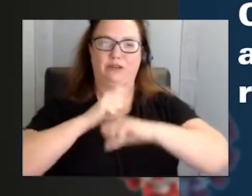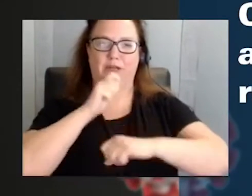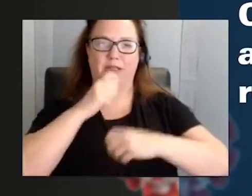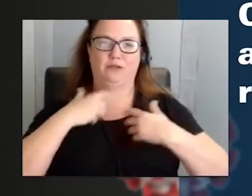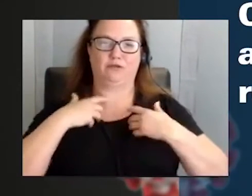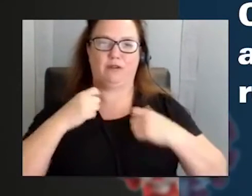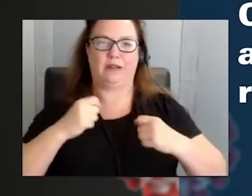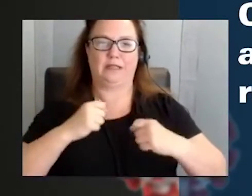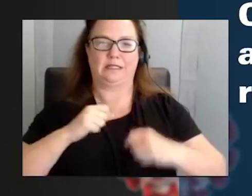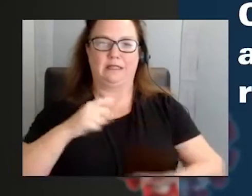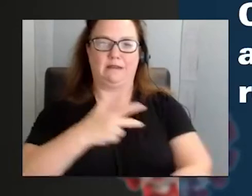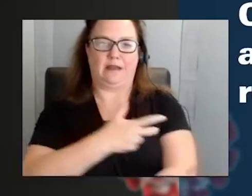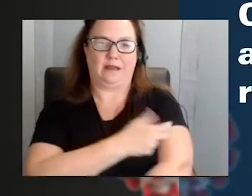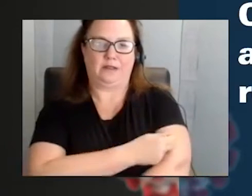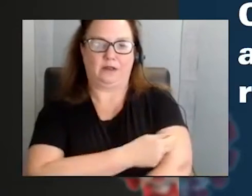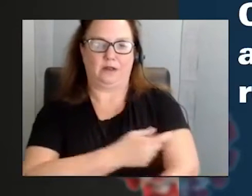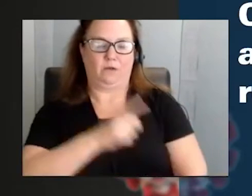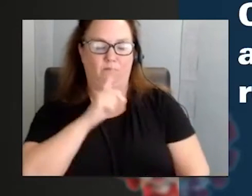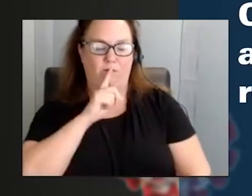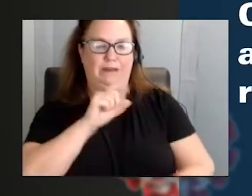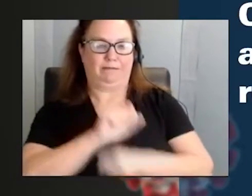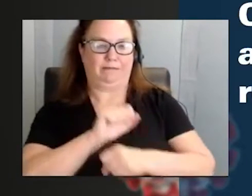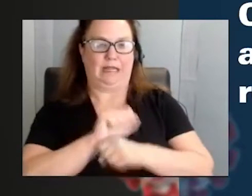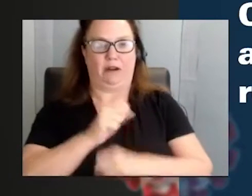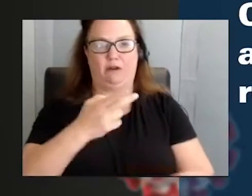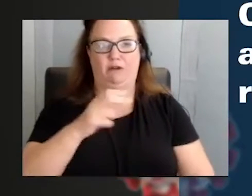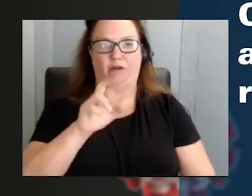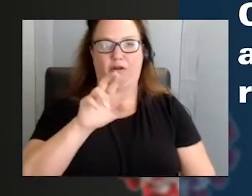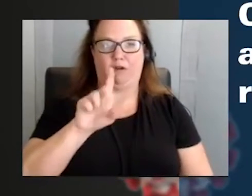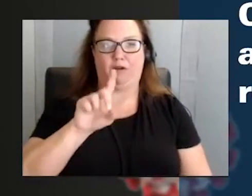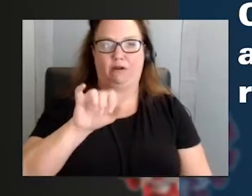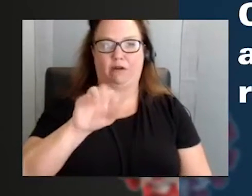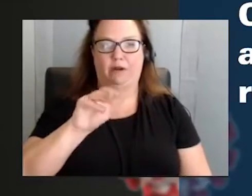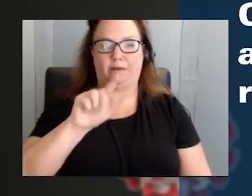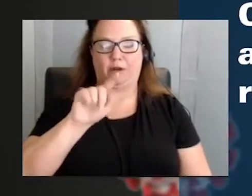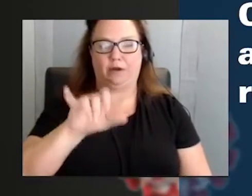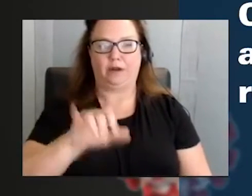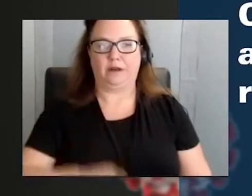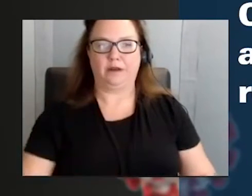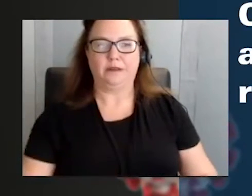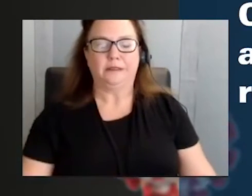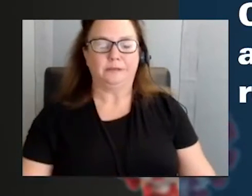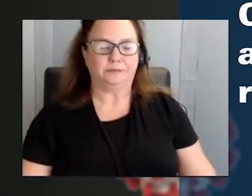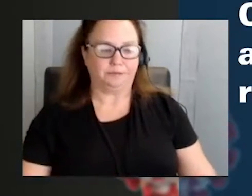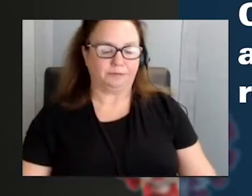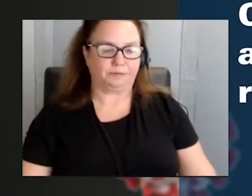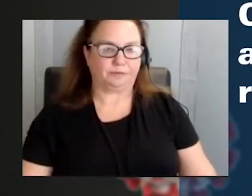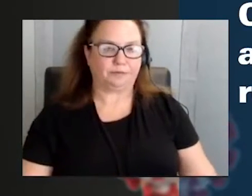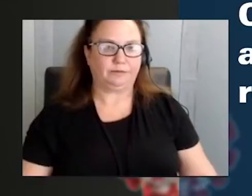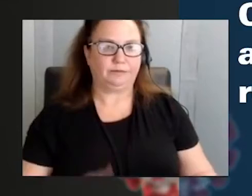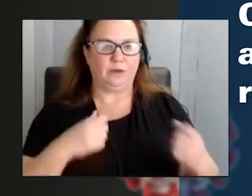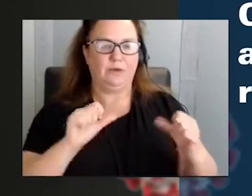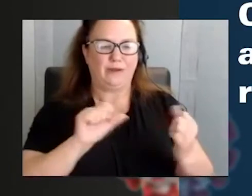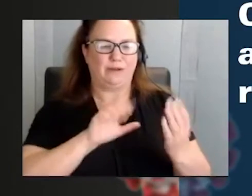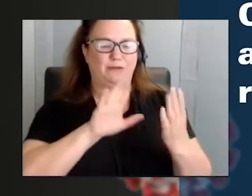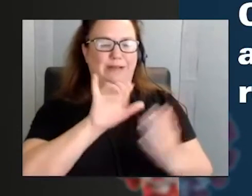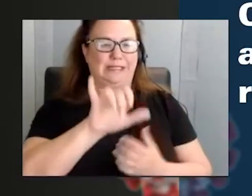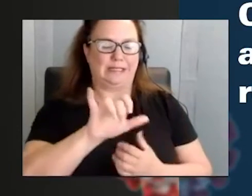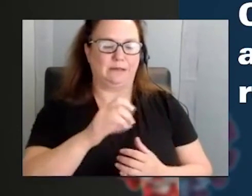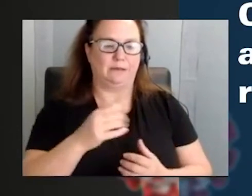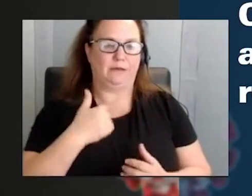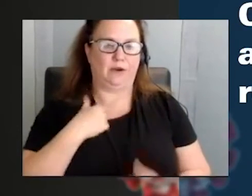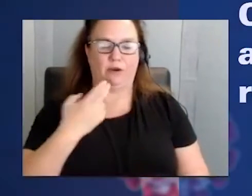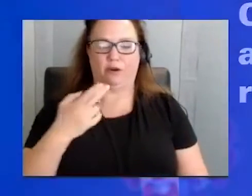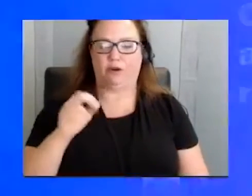will we truly reach herd immunity? Yeah, I think this is a very good question. We've tried to address that a little bit. So first of all, for herd or